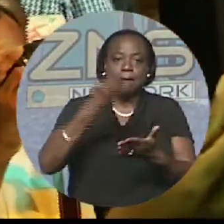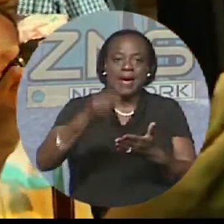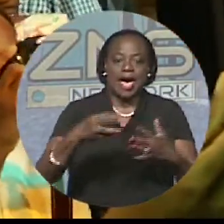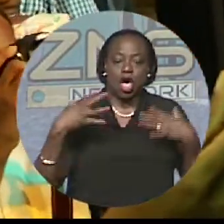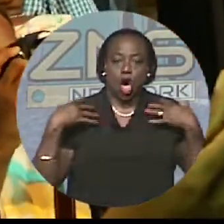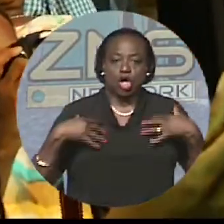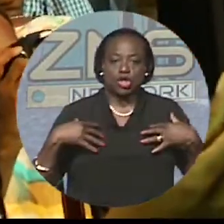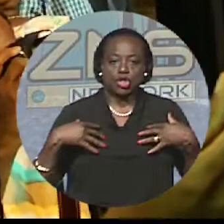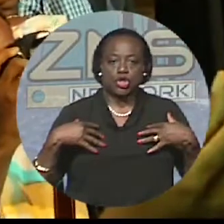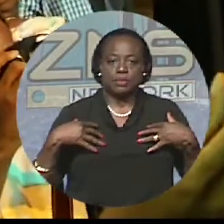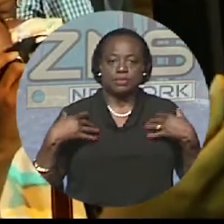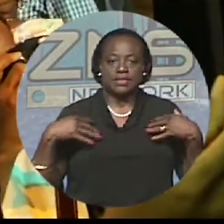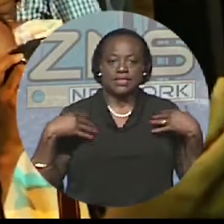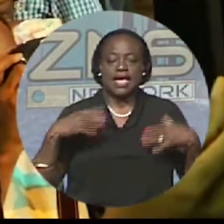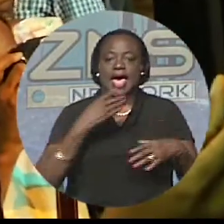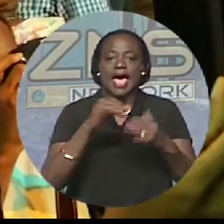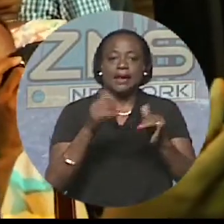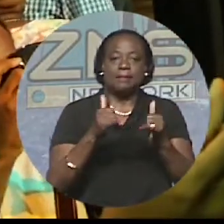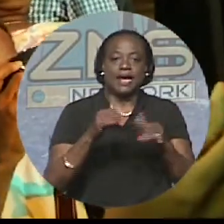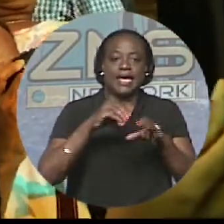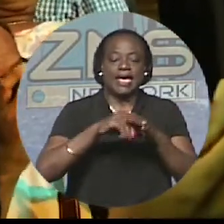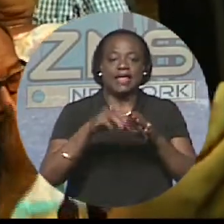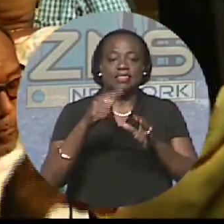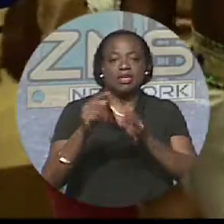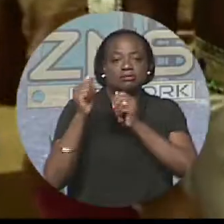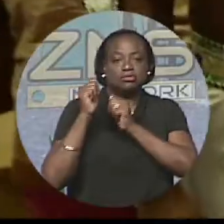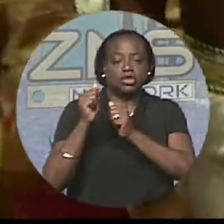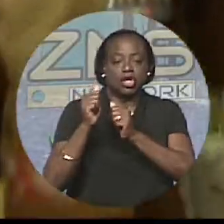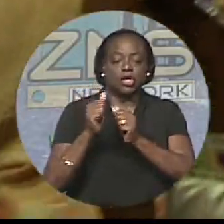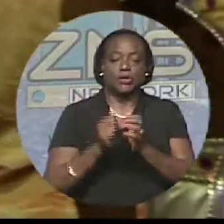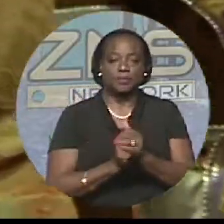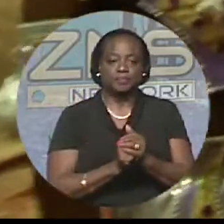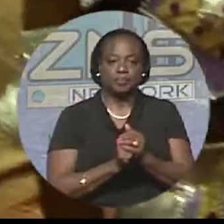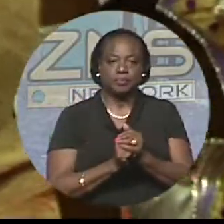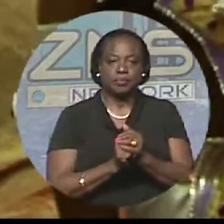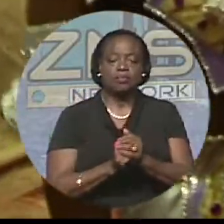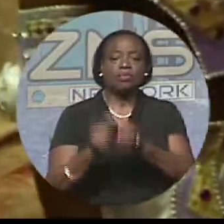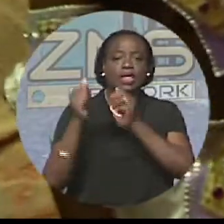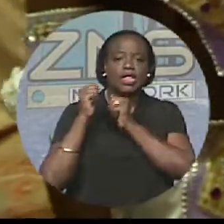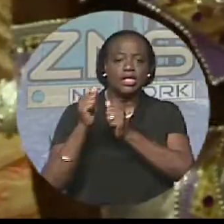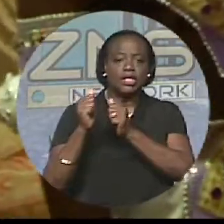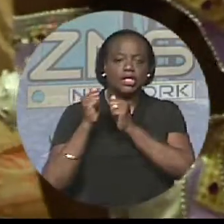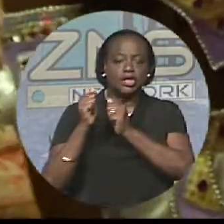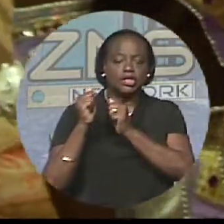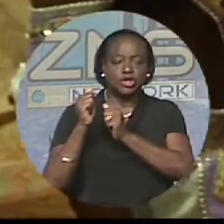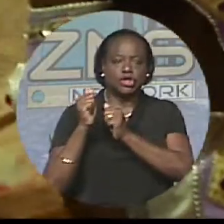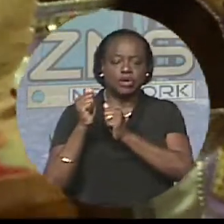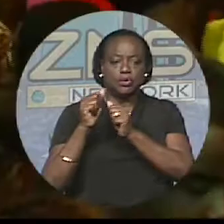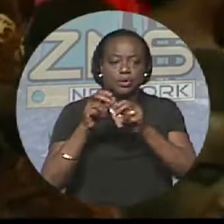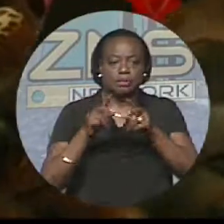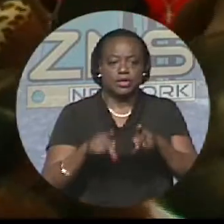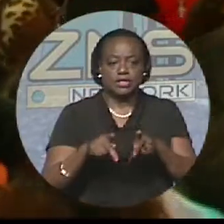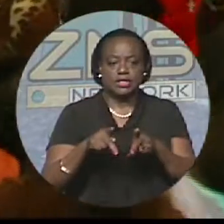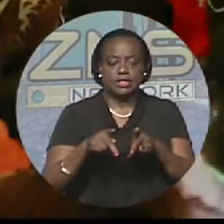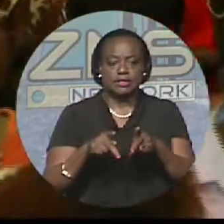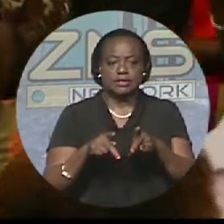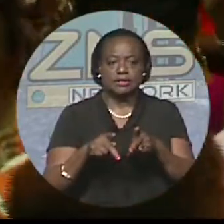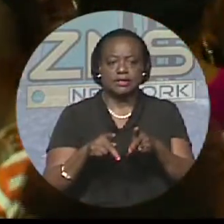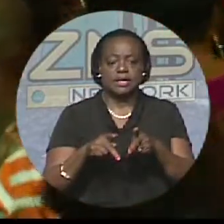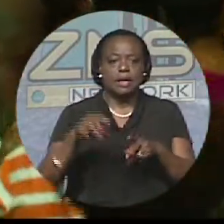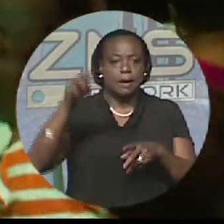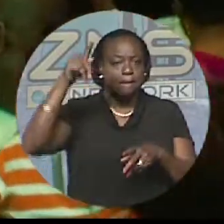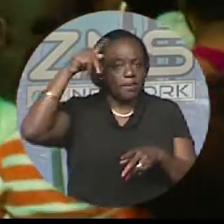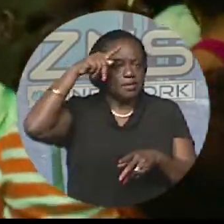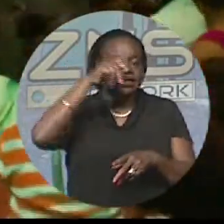costumes and be able to play in the mass. Junkanoo icon and technical resource for the Bahamas National Festival Commission,